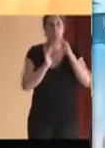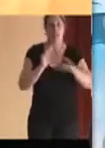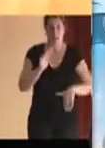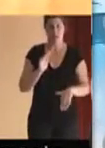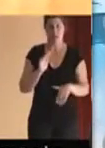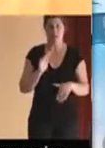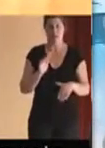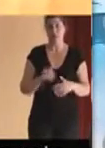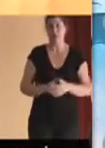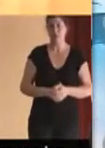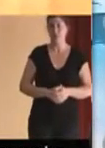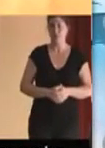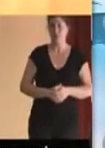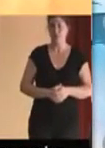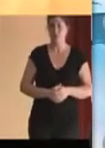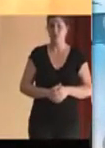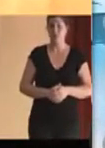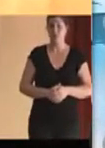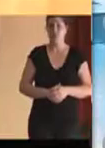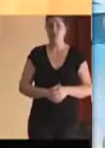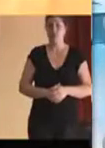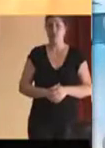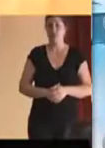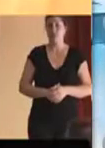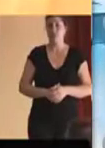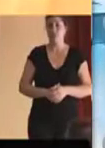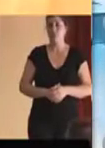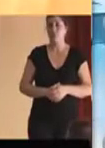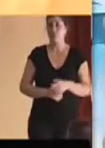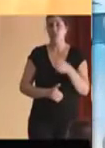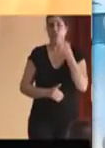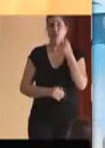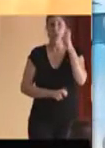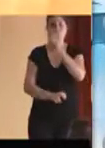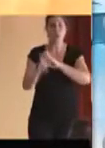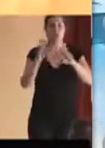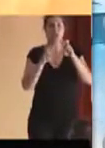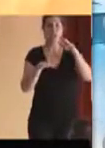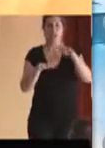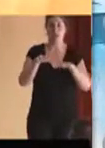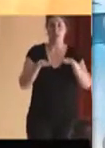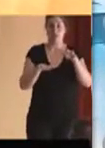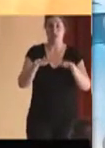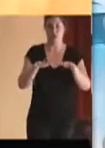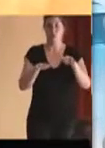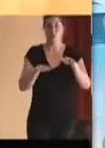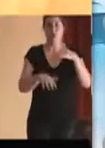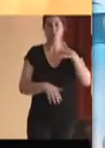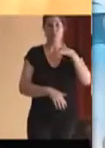we work at a rather low resolution, frames per second.